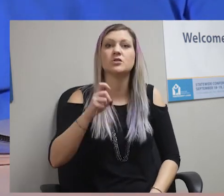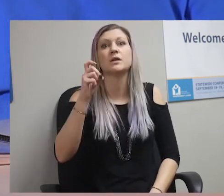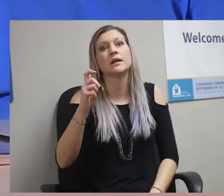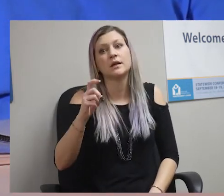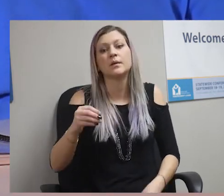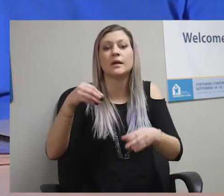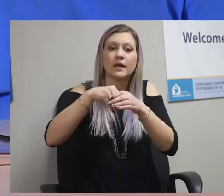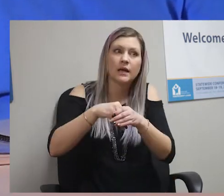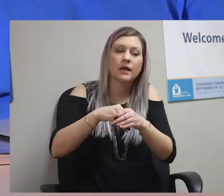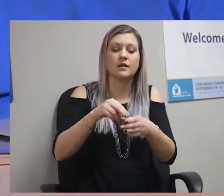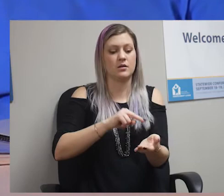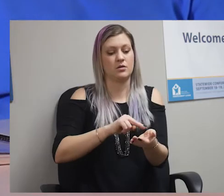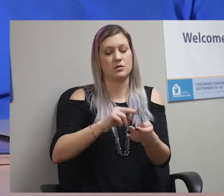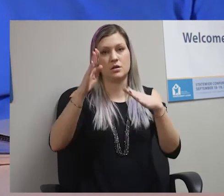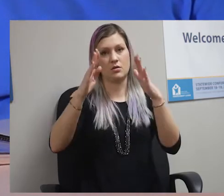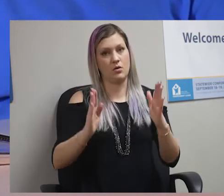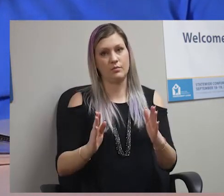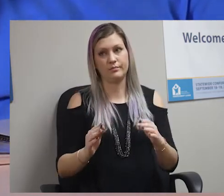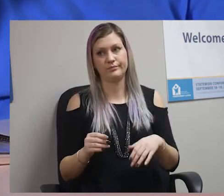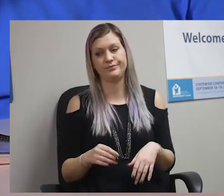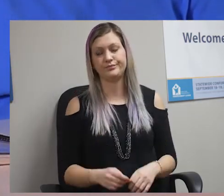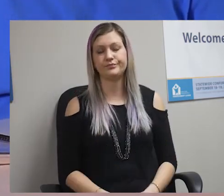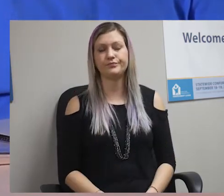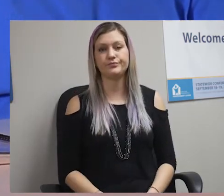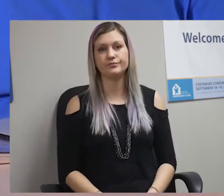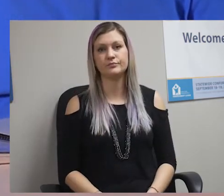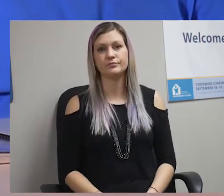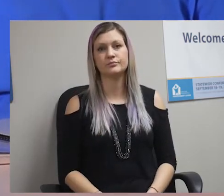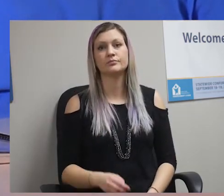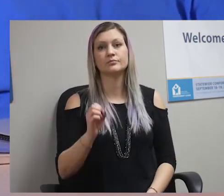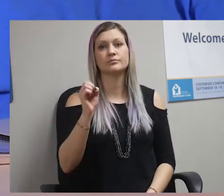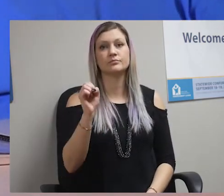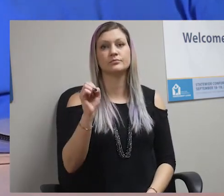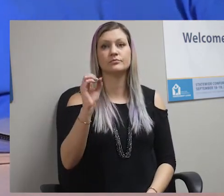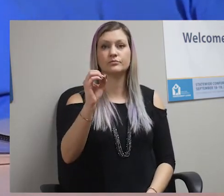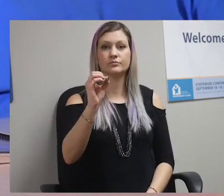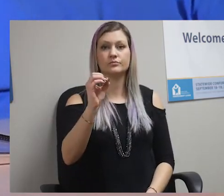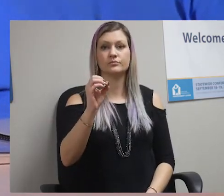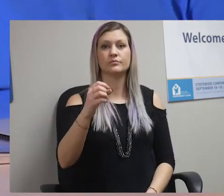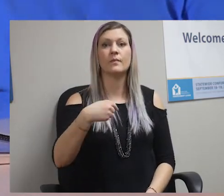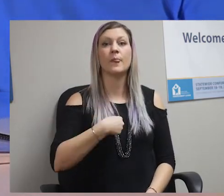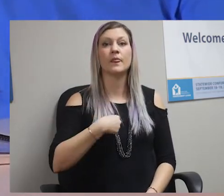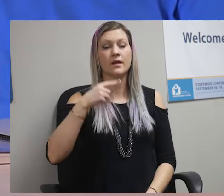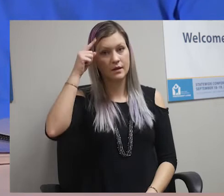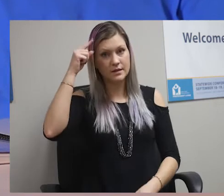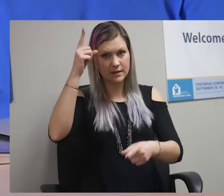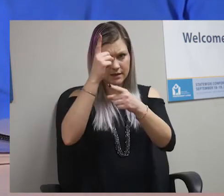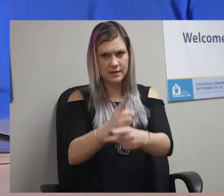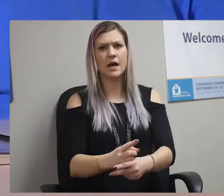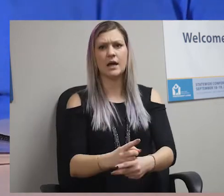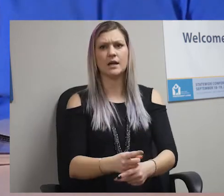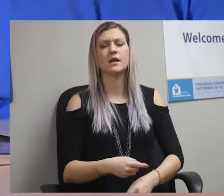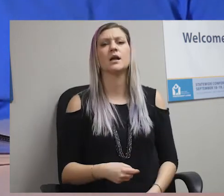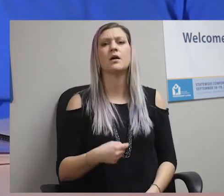is unfortunate, but that's the way it works, I guess. So after a period of time, I decided I was going to take